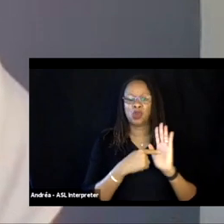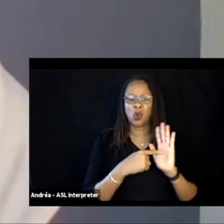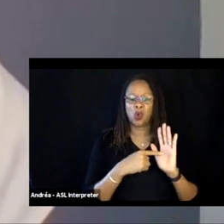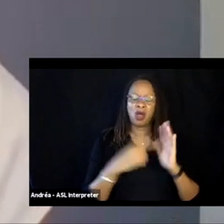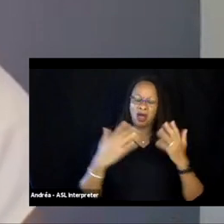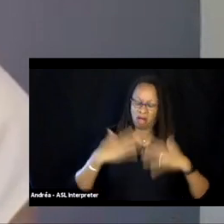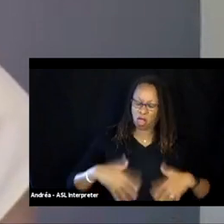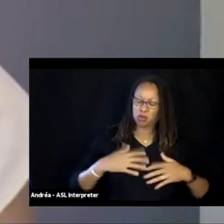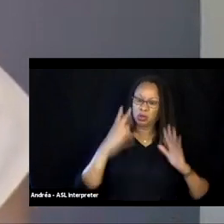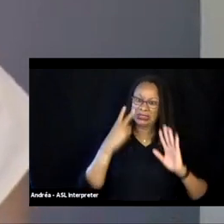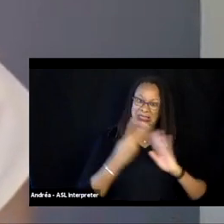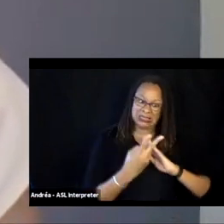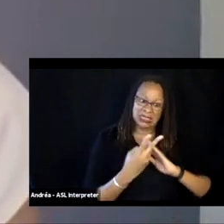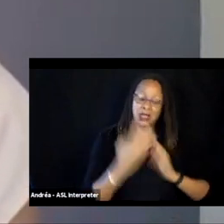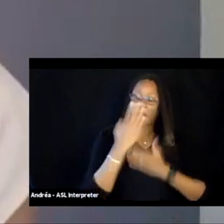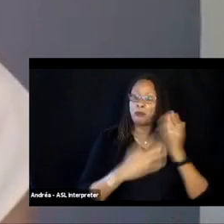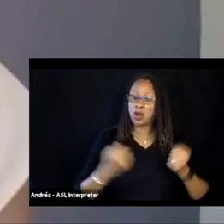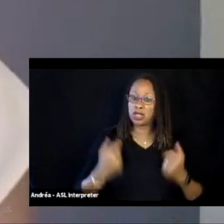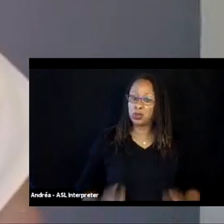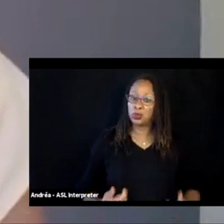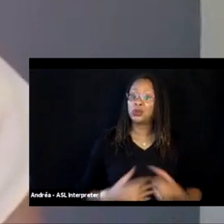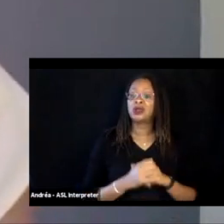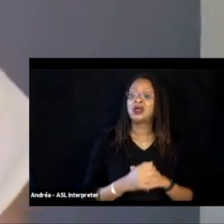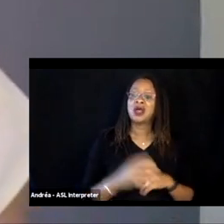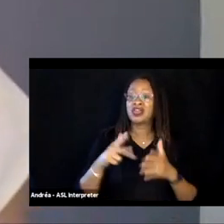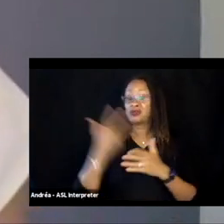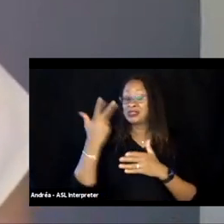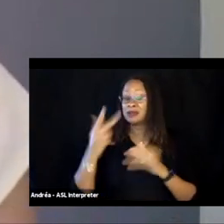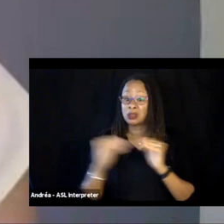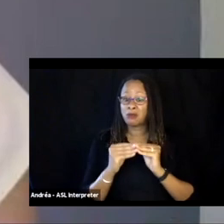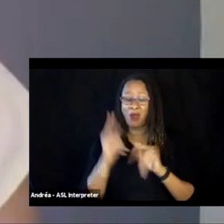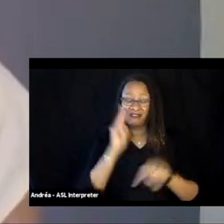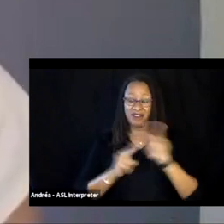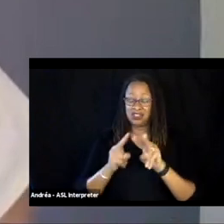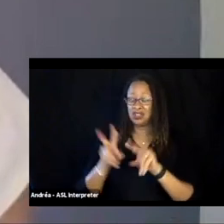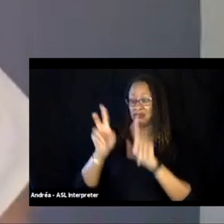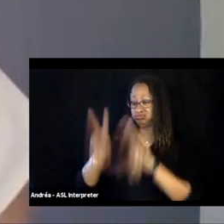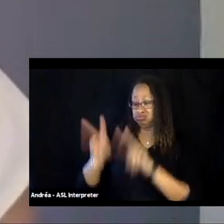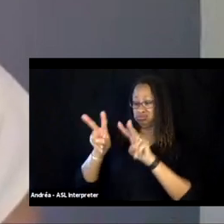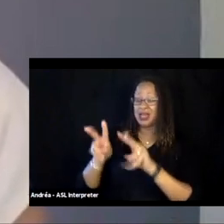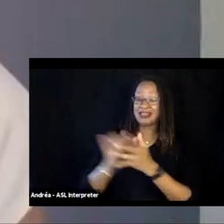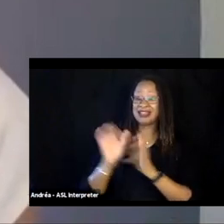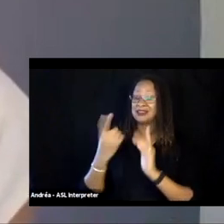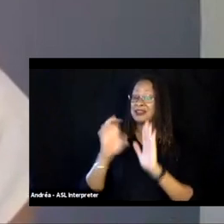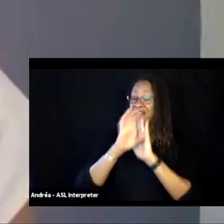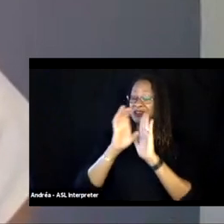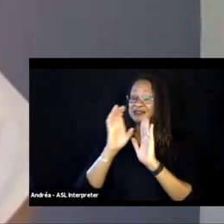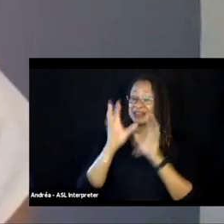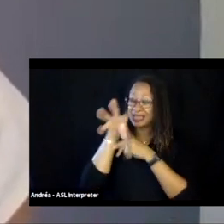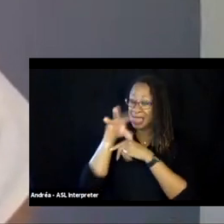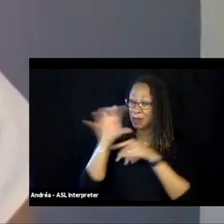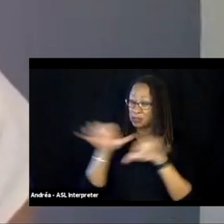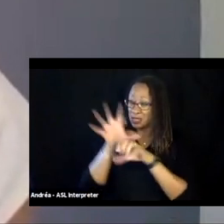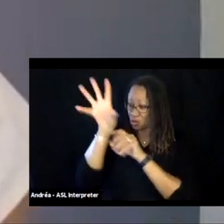twice as likely to be partially nude, 3 times more likely to be visually objectified, which is something that the camera does, and 6 times